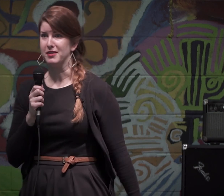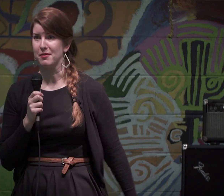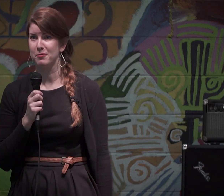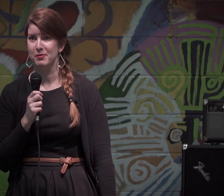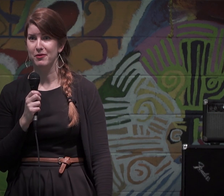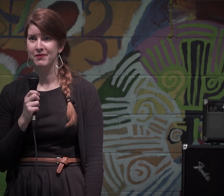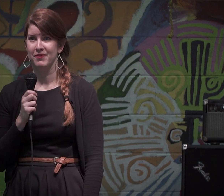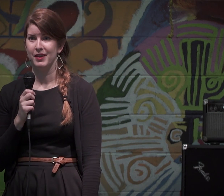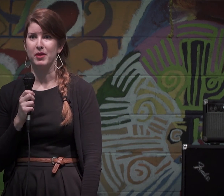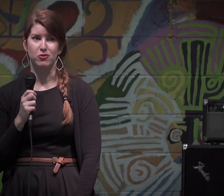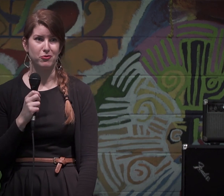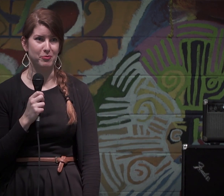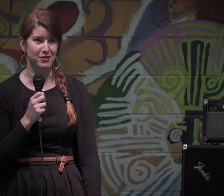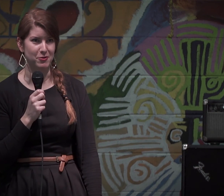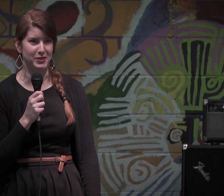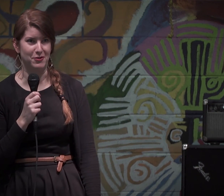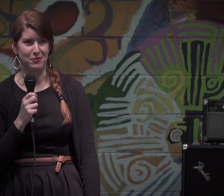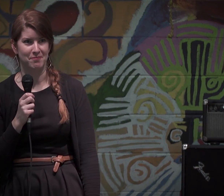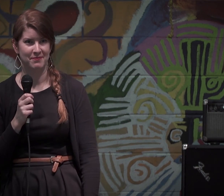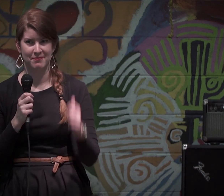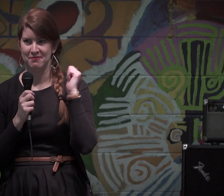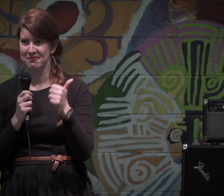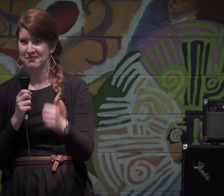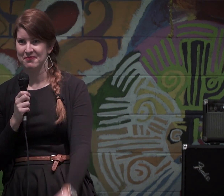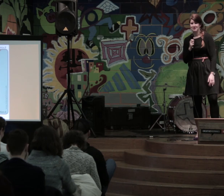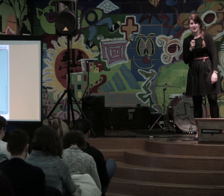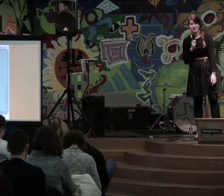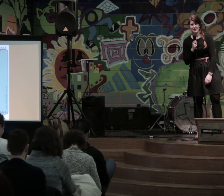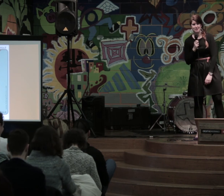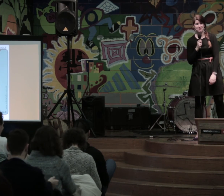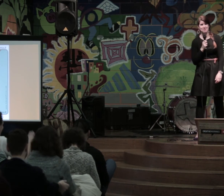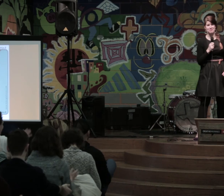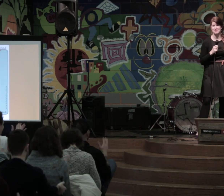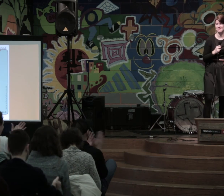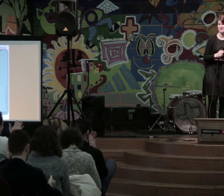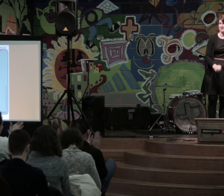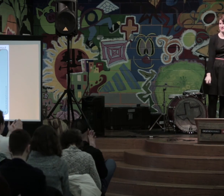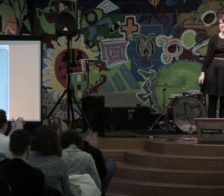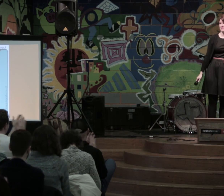have some FaceTime with people, make sure there's no misinterpretations. That's all I got.